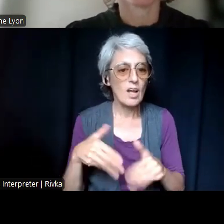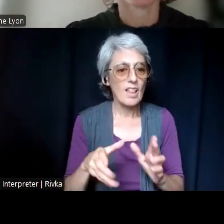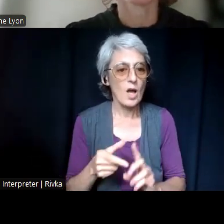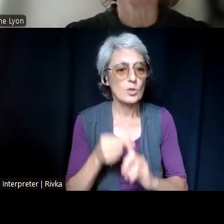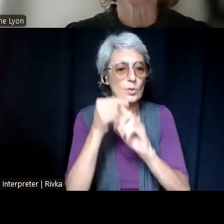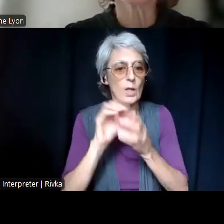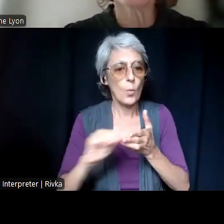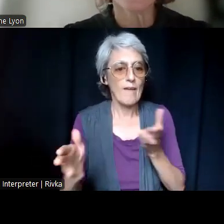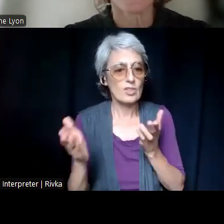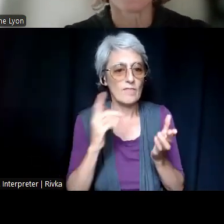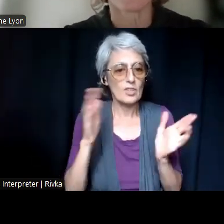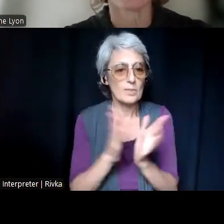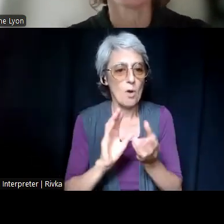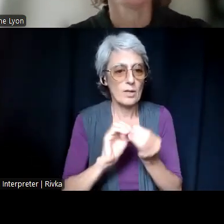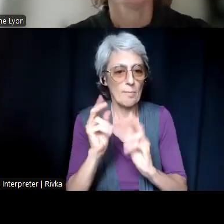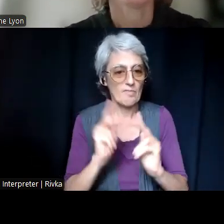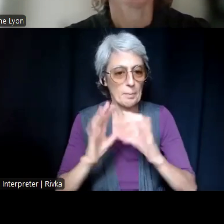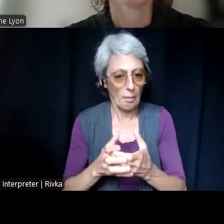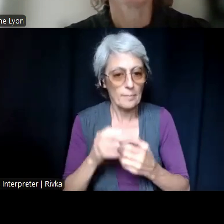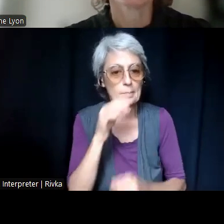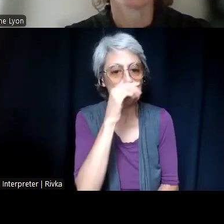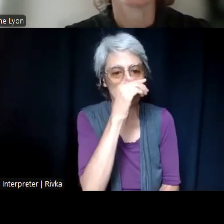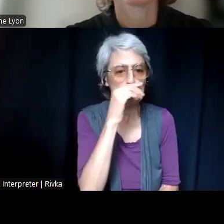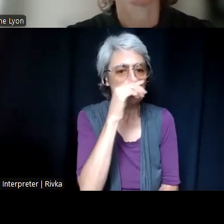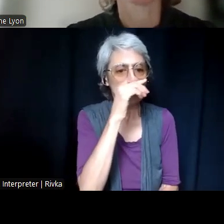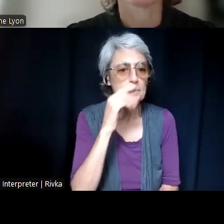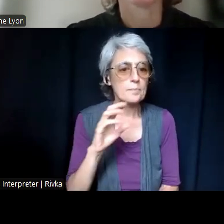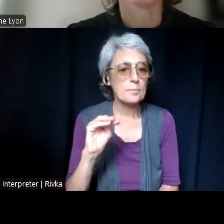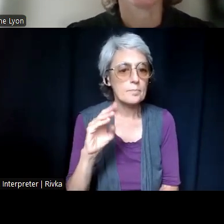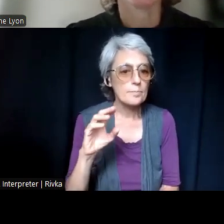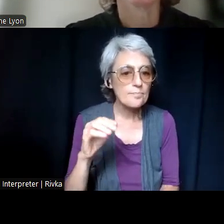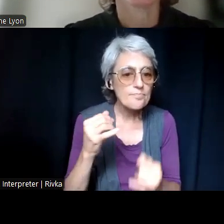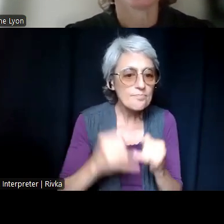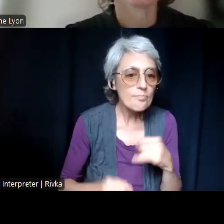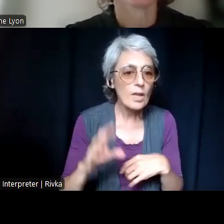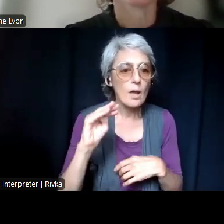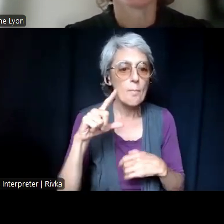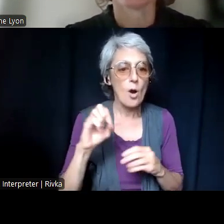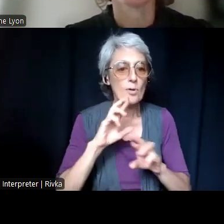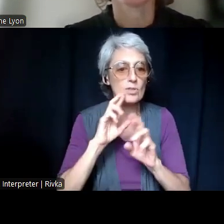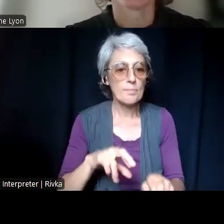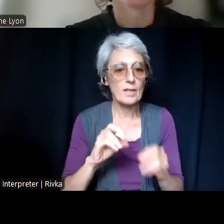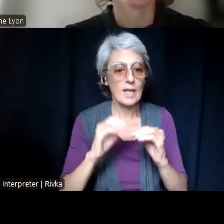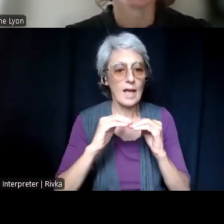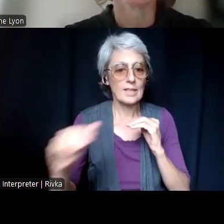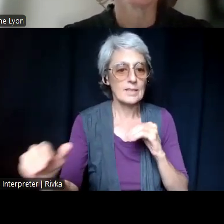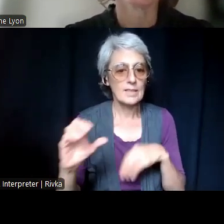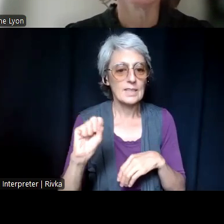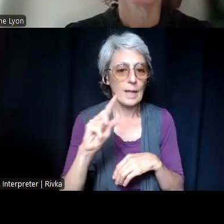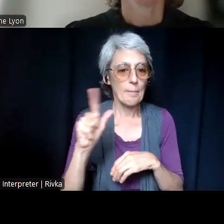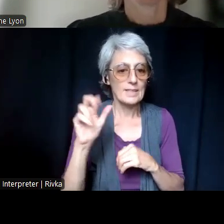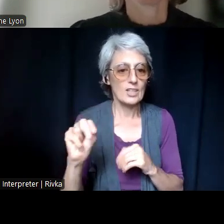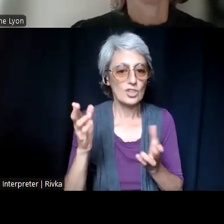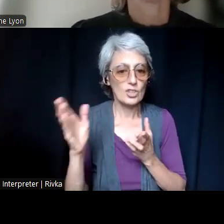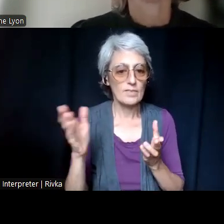of individuals. And then our mobile response and stabilization service, we also brought up in July of